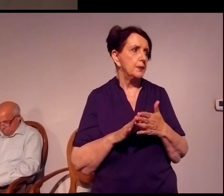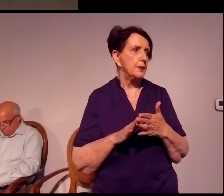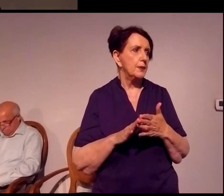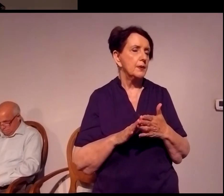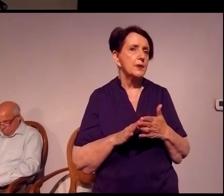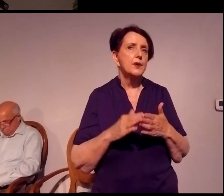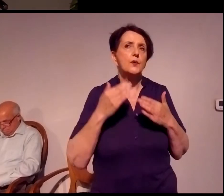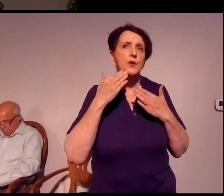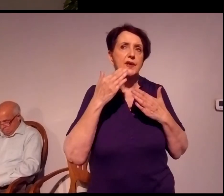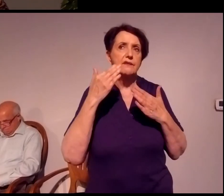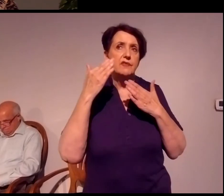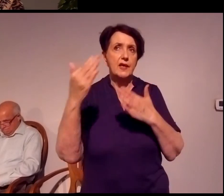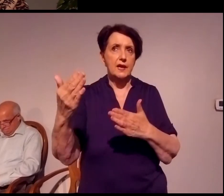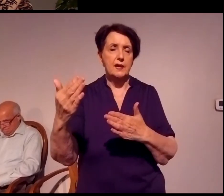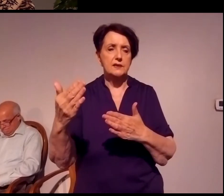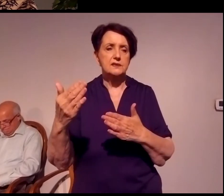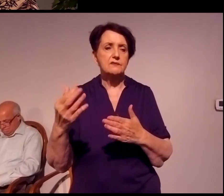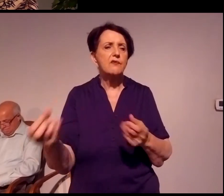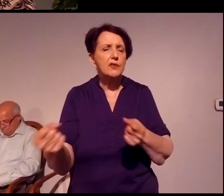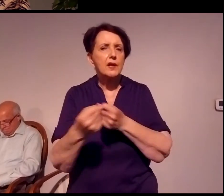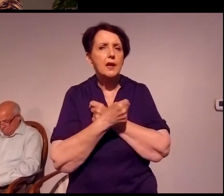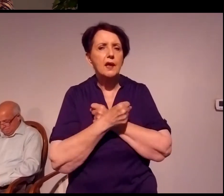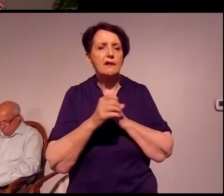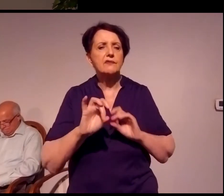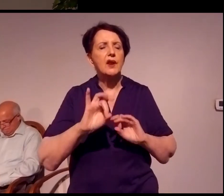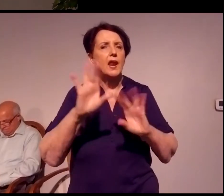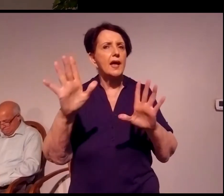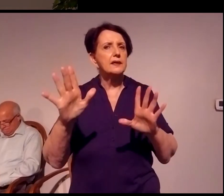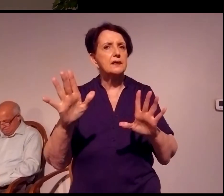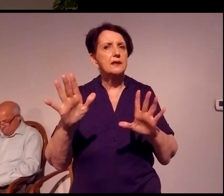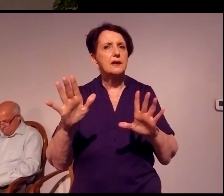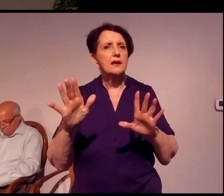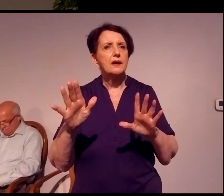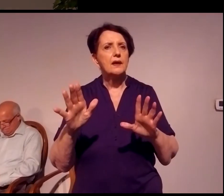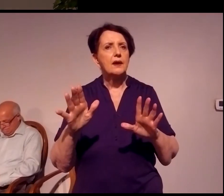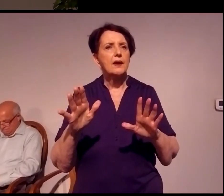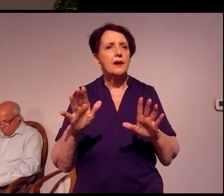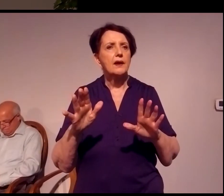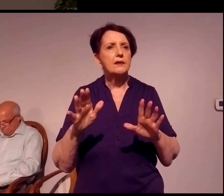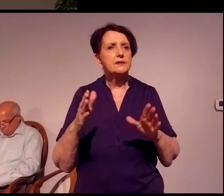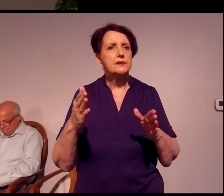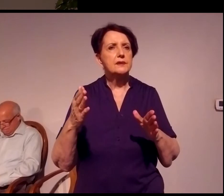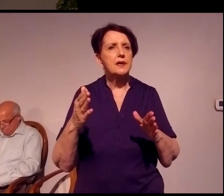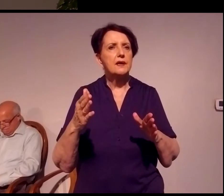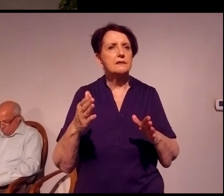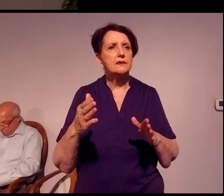We give thanks for the love and the light and the commitment here to be in high service.